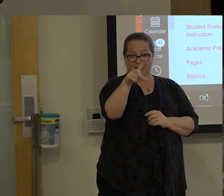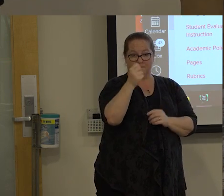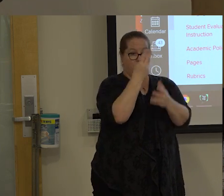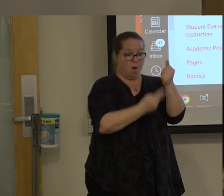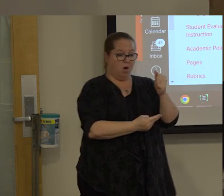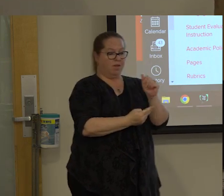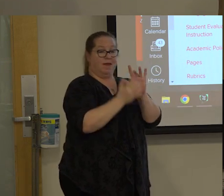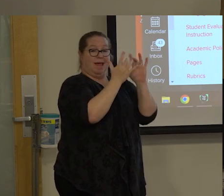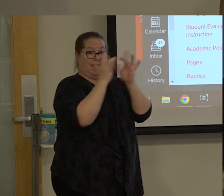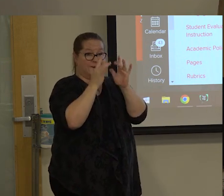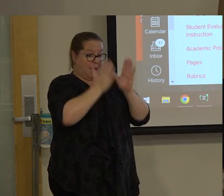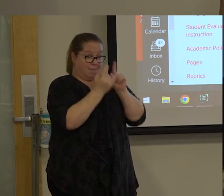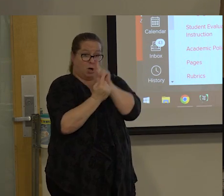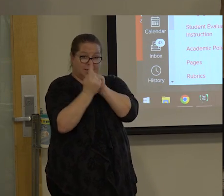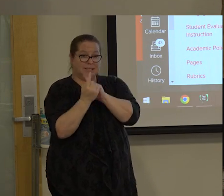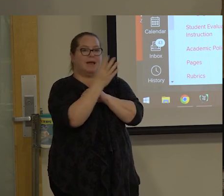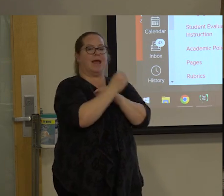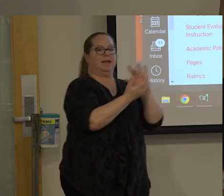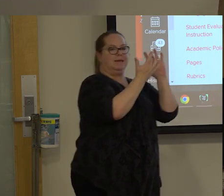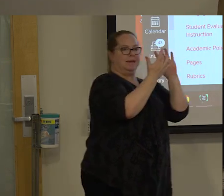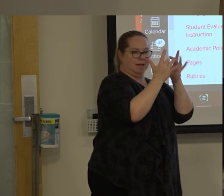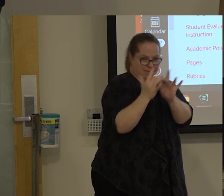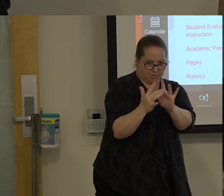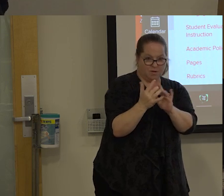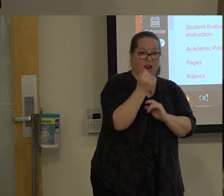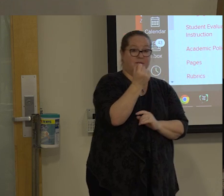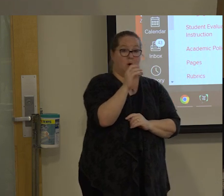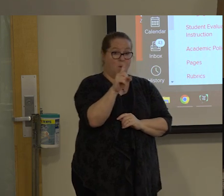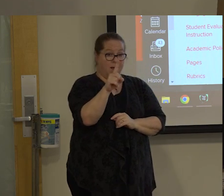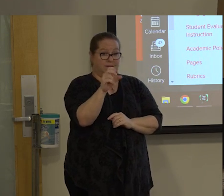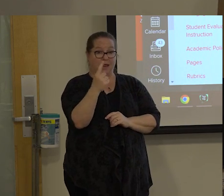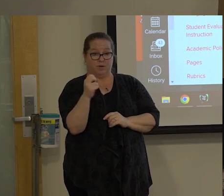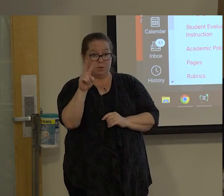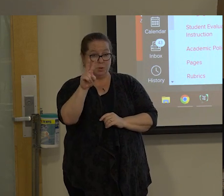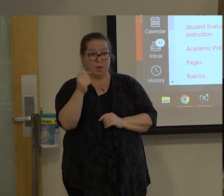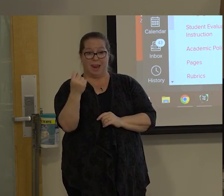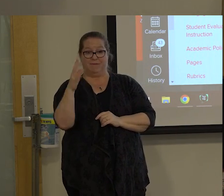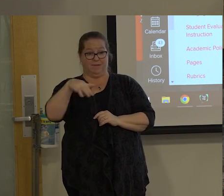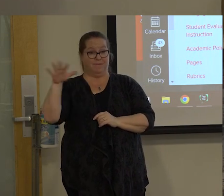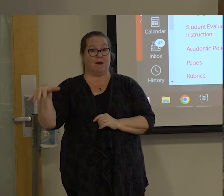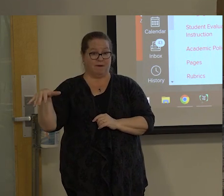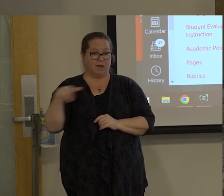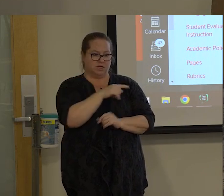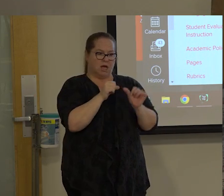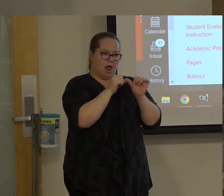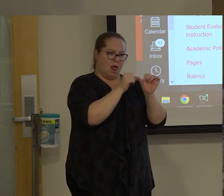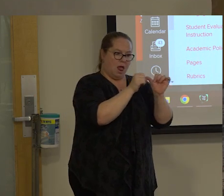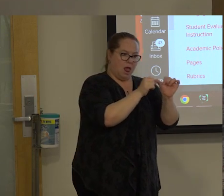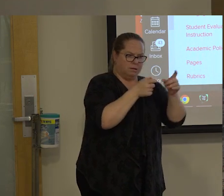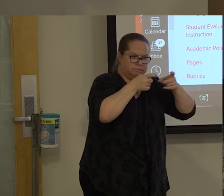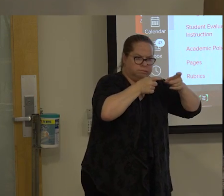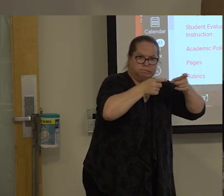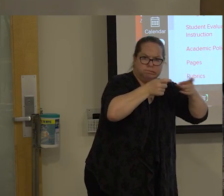online synchronous versions of French 1101, 1102, and 1155. Her interest